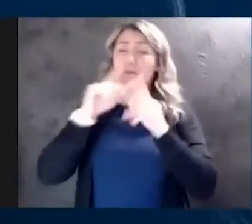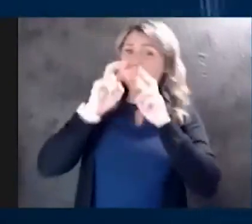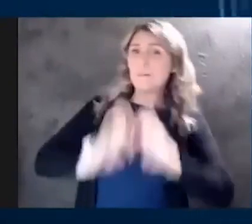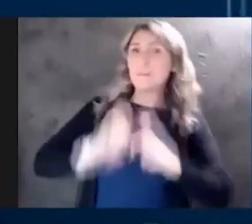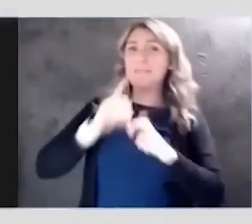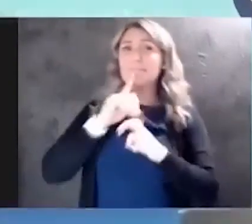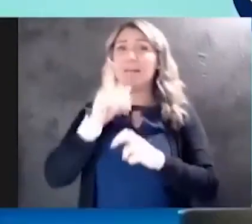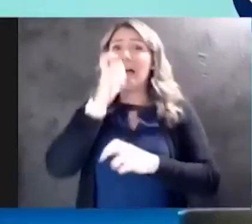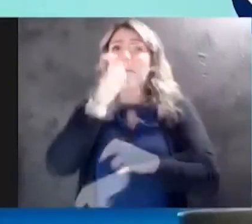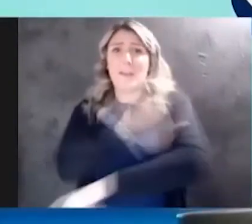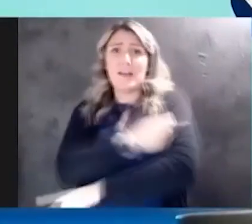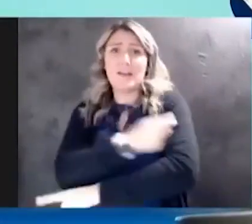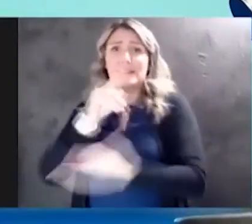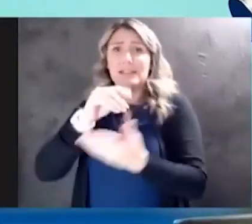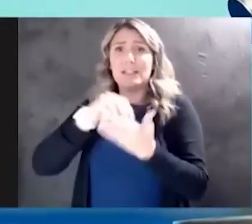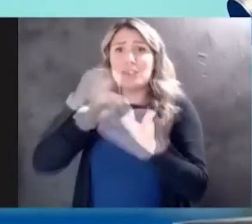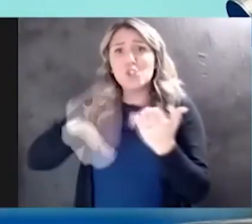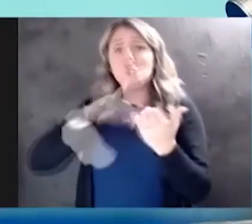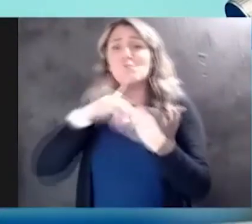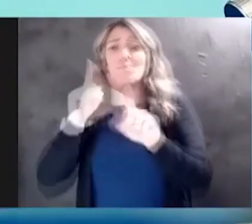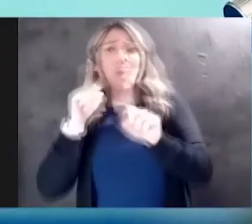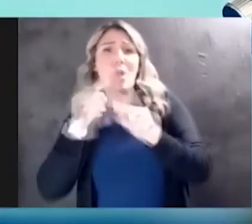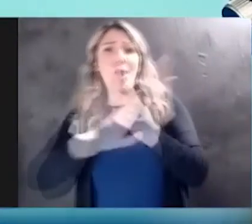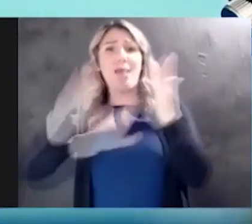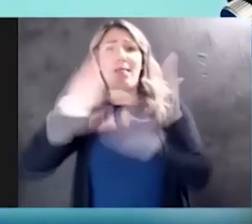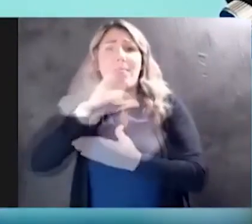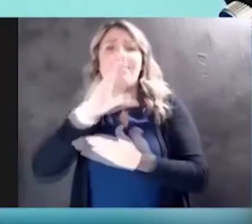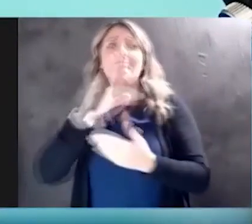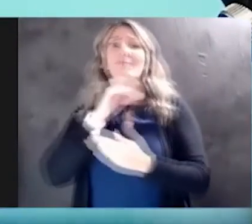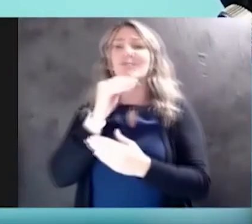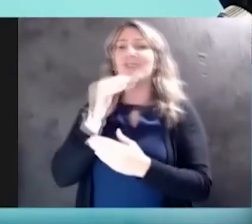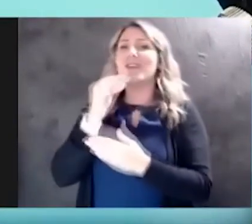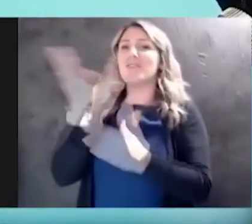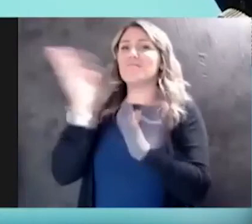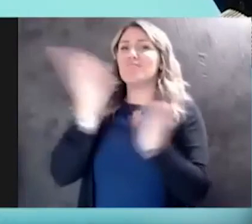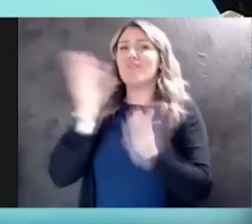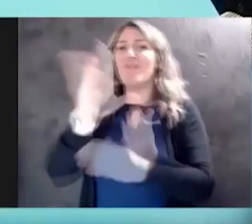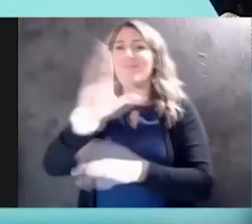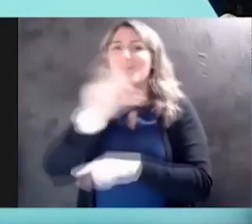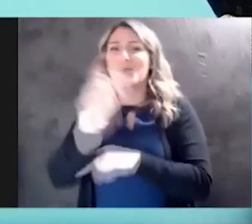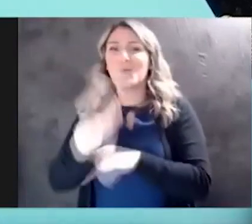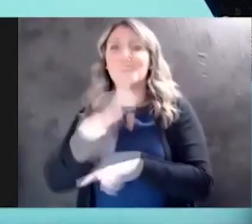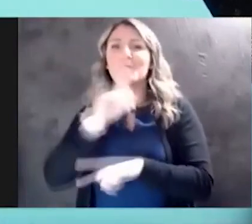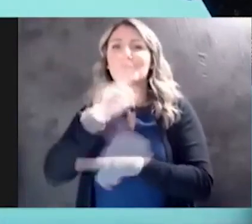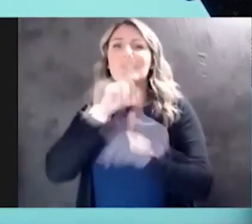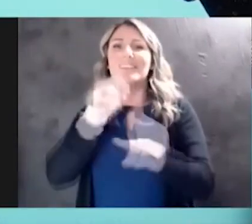returning to college campuses, so bring your questions. We're going to answer them. We'll see you tomorrow.